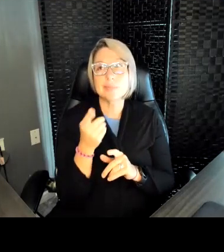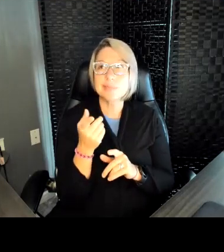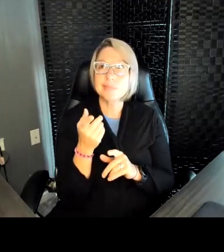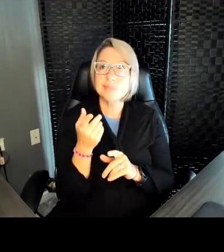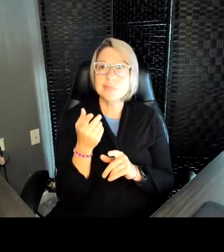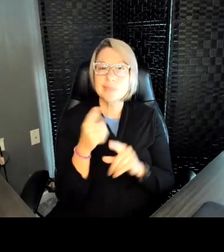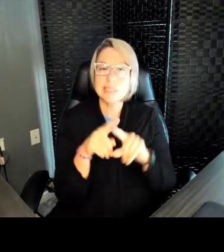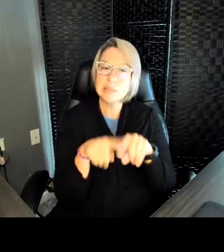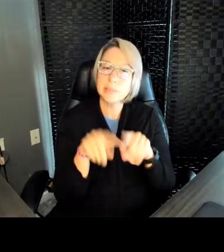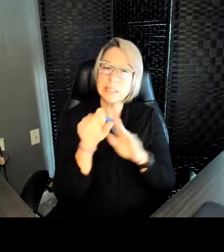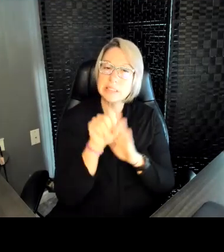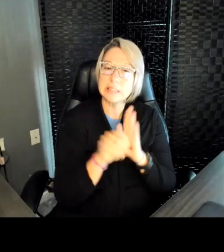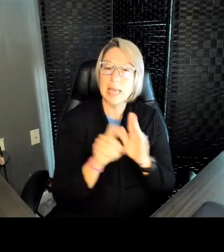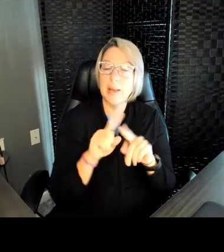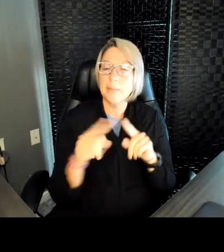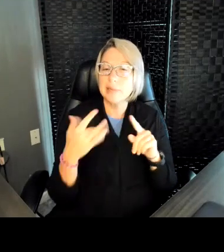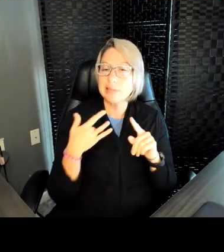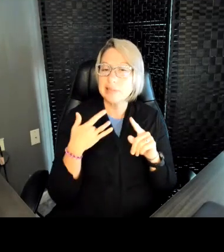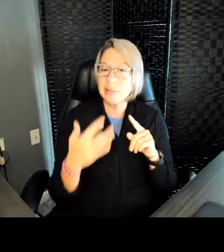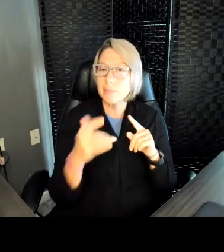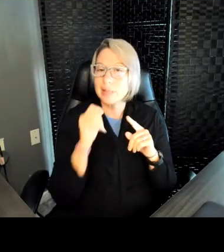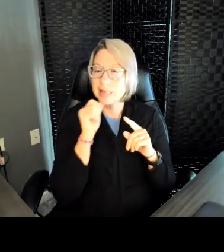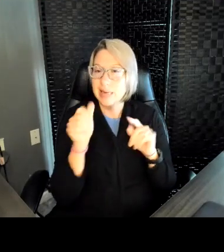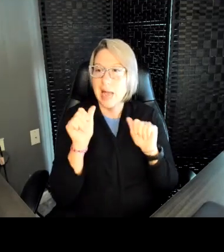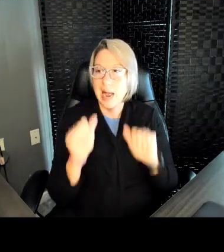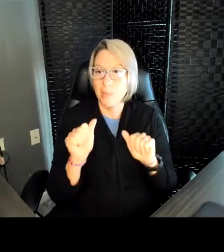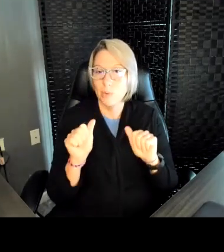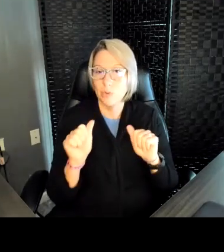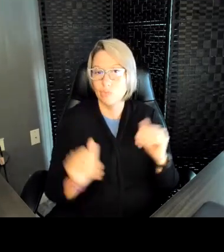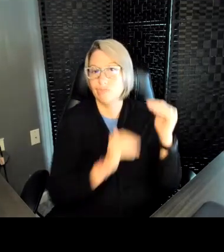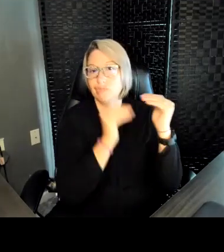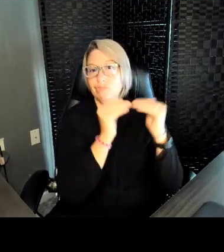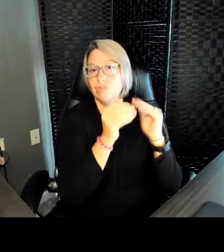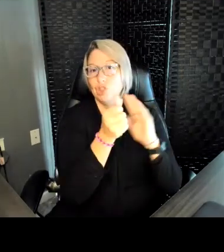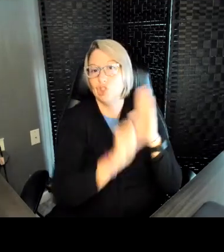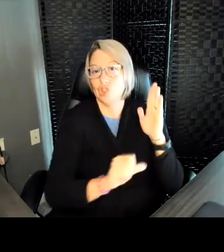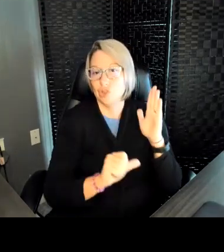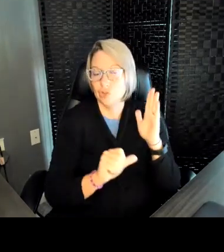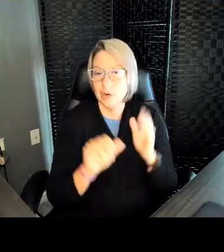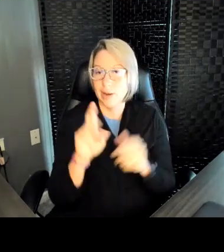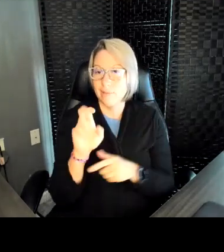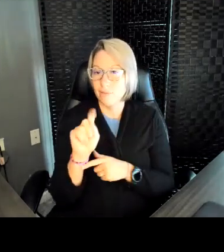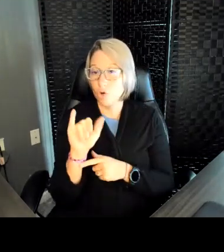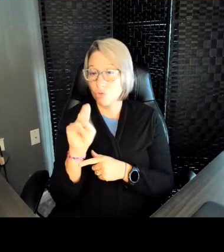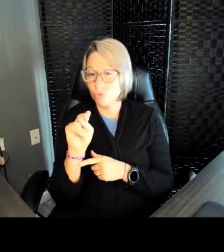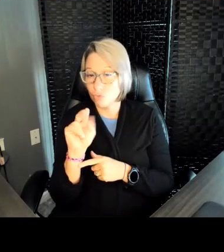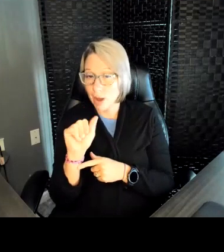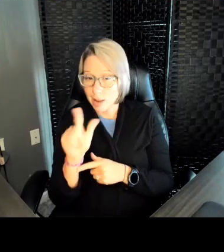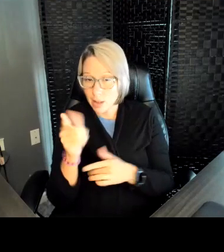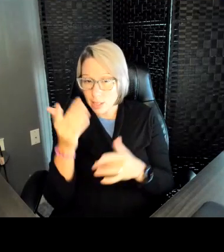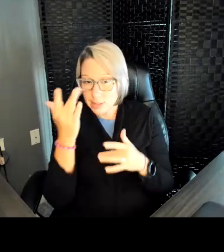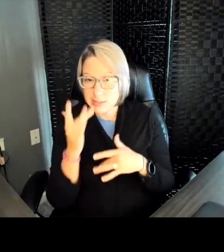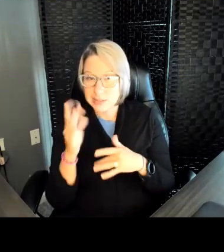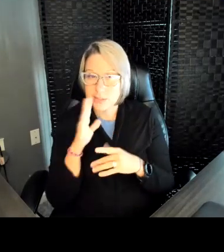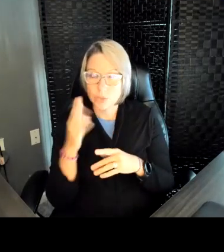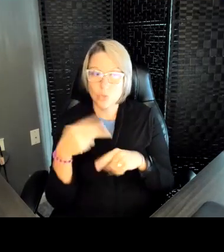on states, the same capacities for surgeries. So if something is a retinal disease, we're going to go to an ophthalmologist. If we're